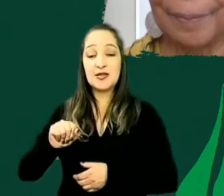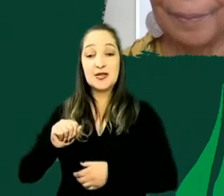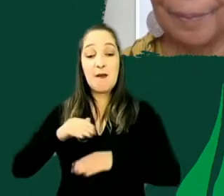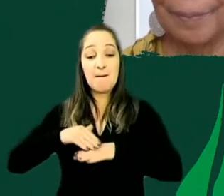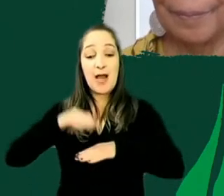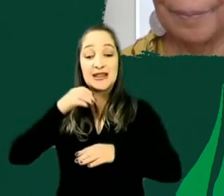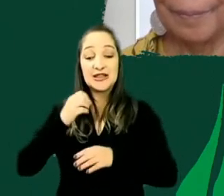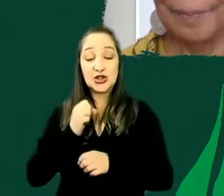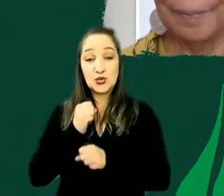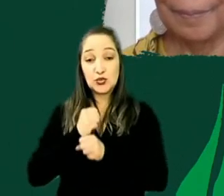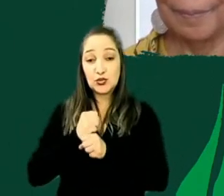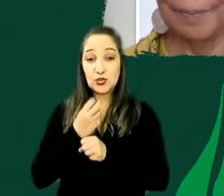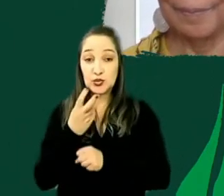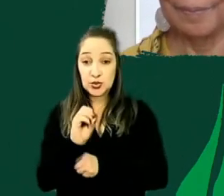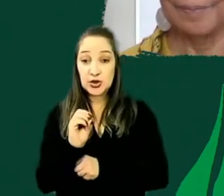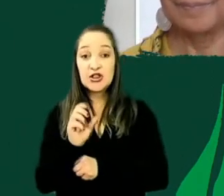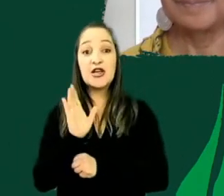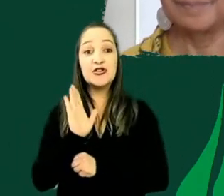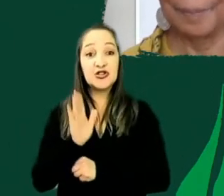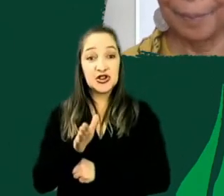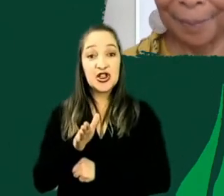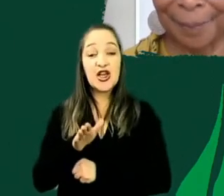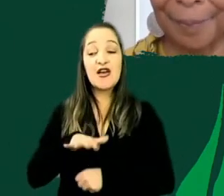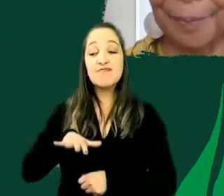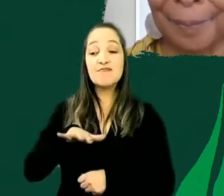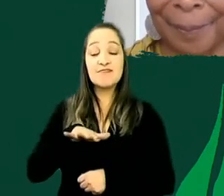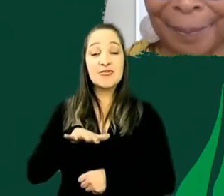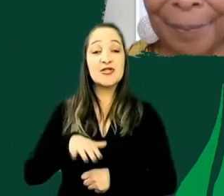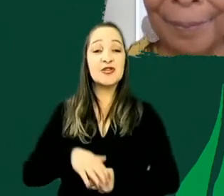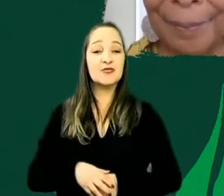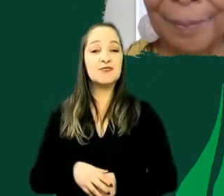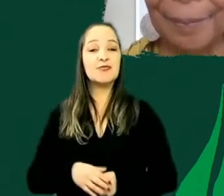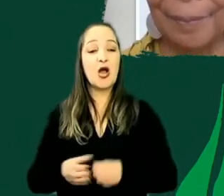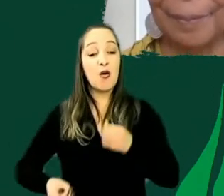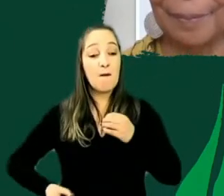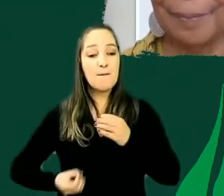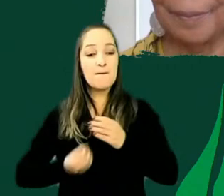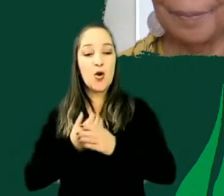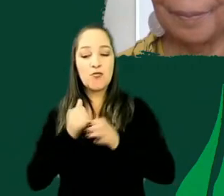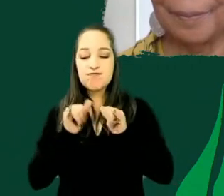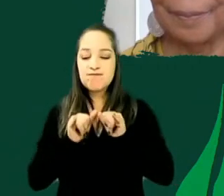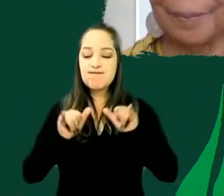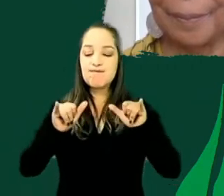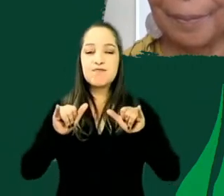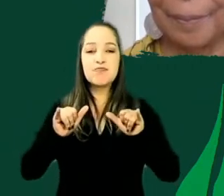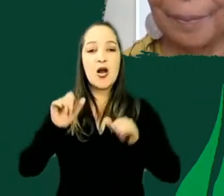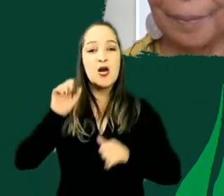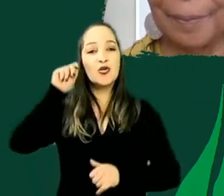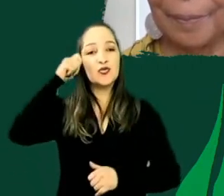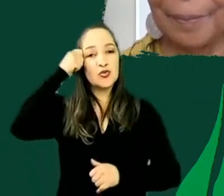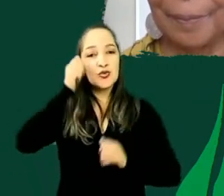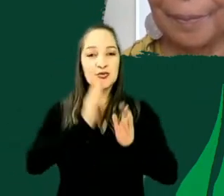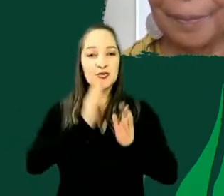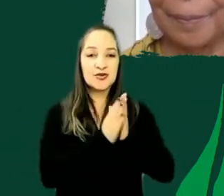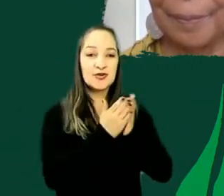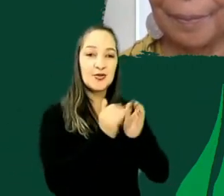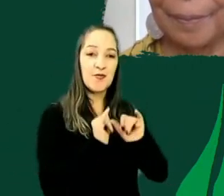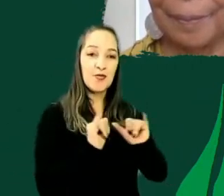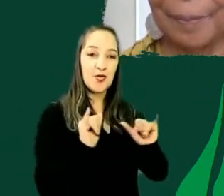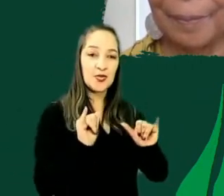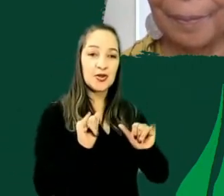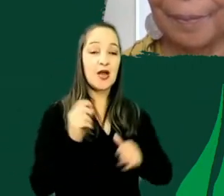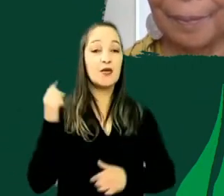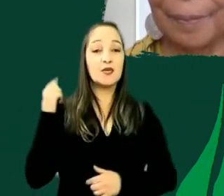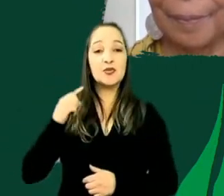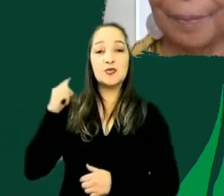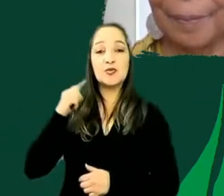that's been in the market 30 years. It also emerged to publish Black writers in Belo Horizonte.